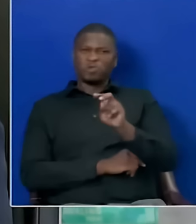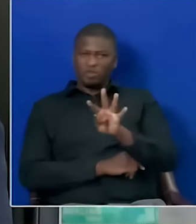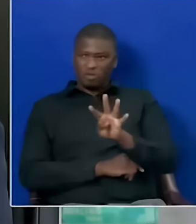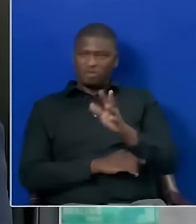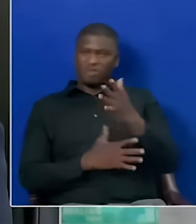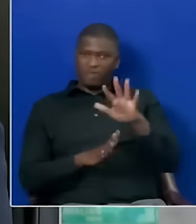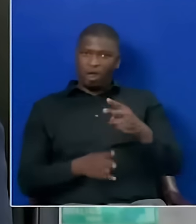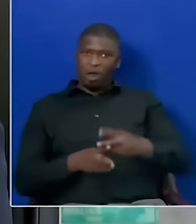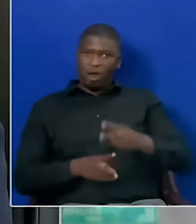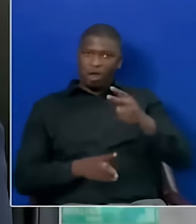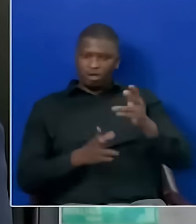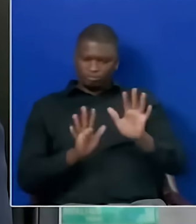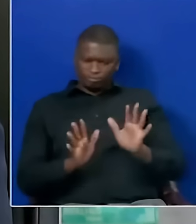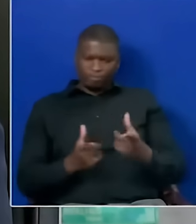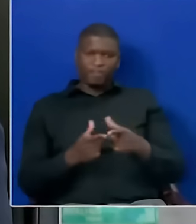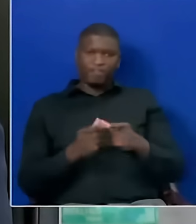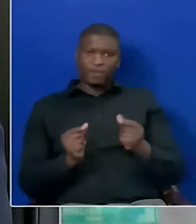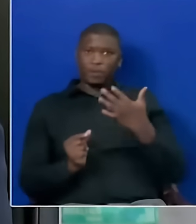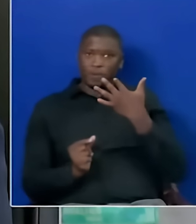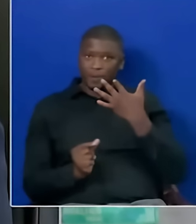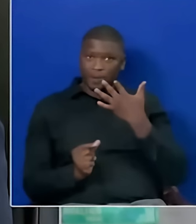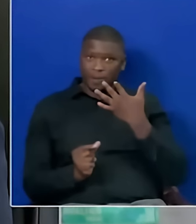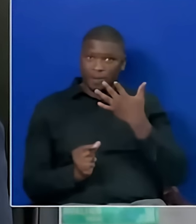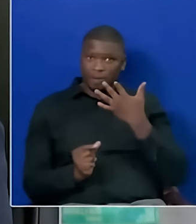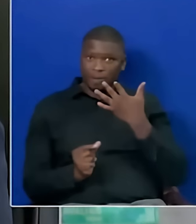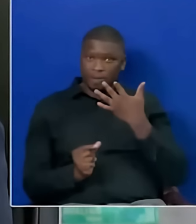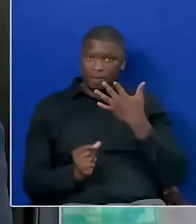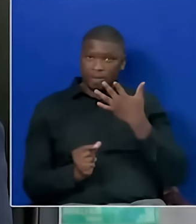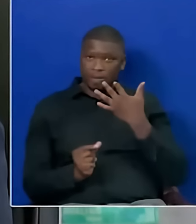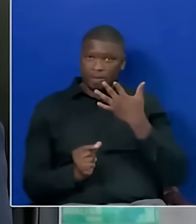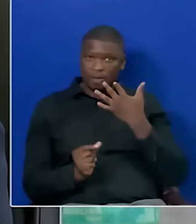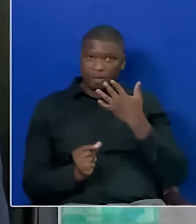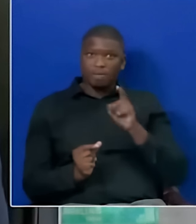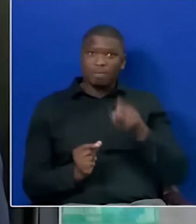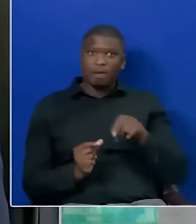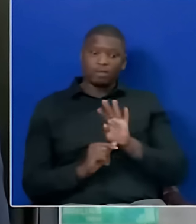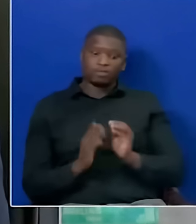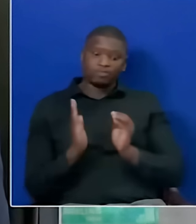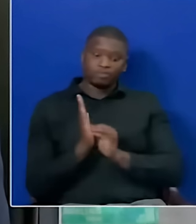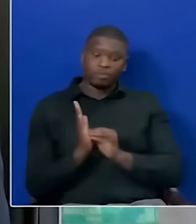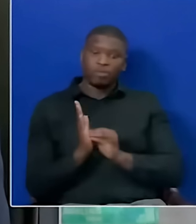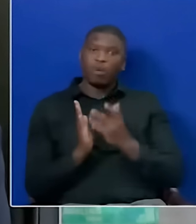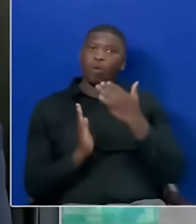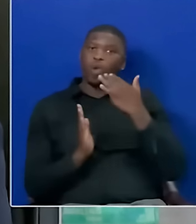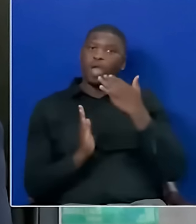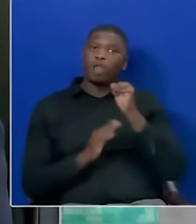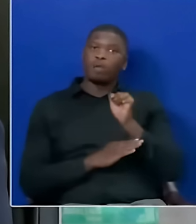It was Captain Mkachwa must just state that he was deployed from our